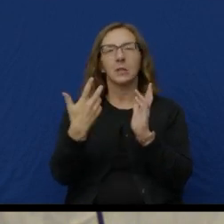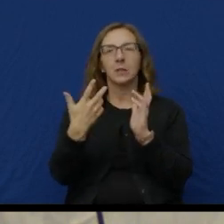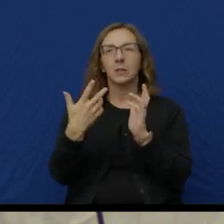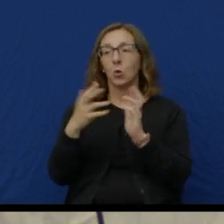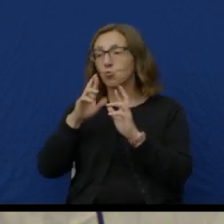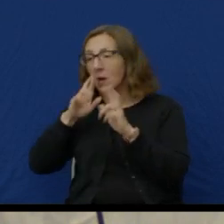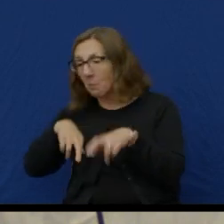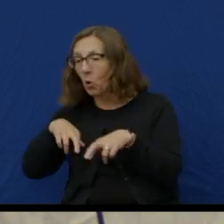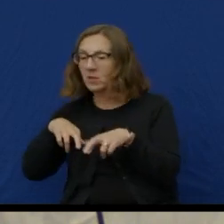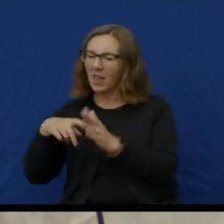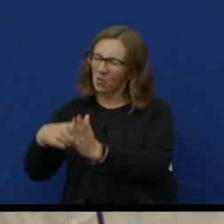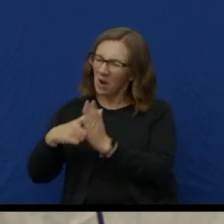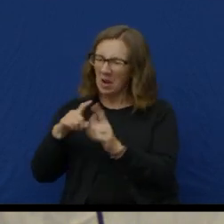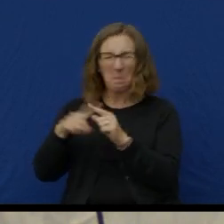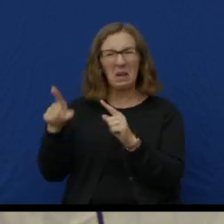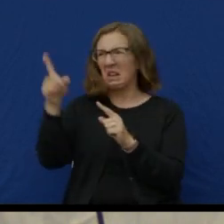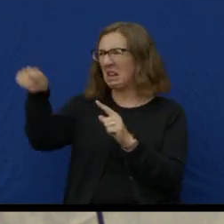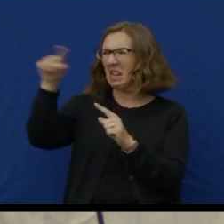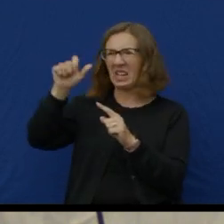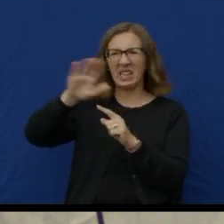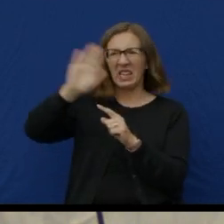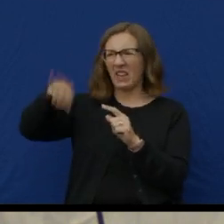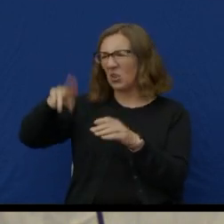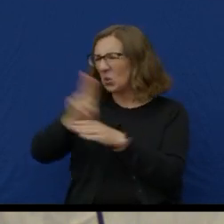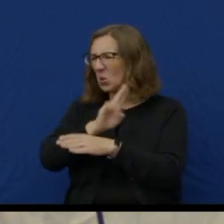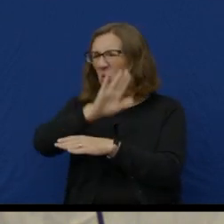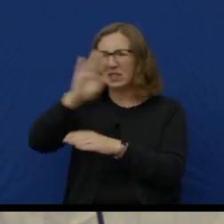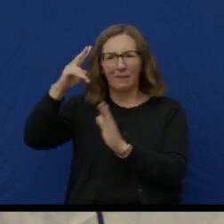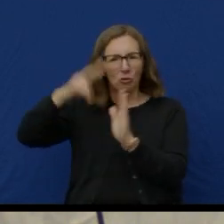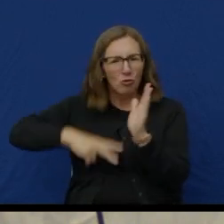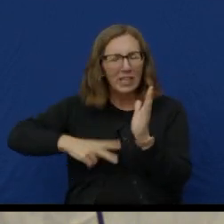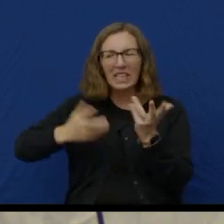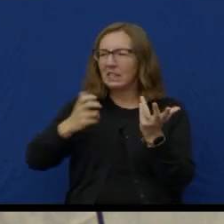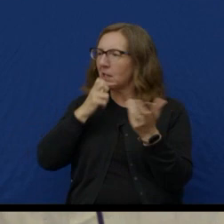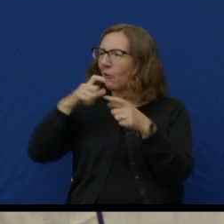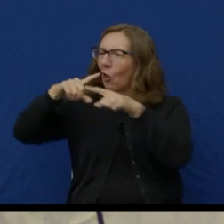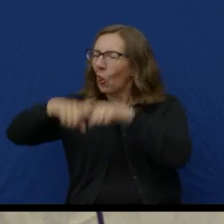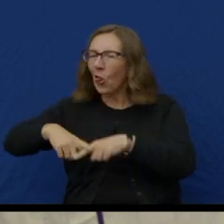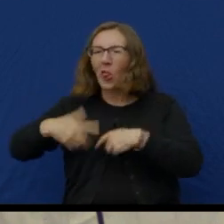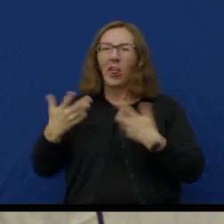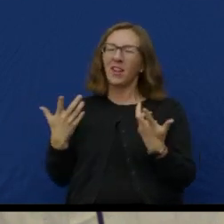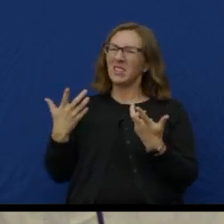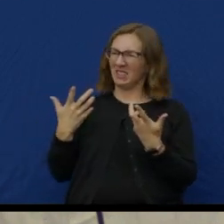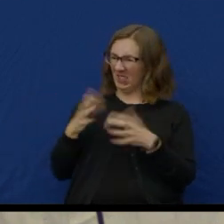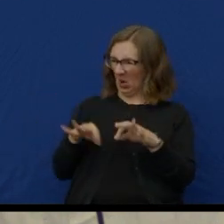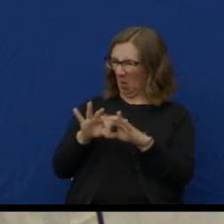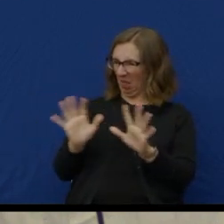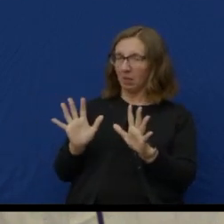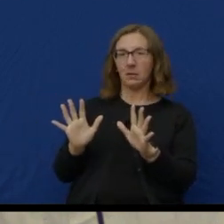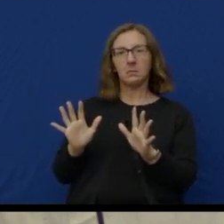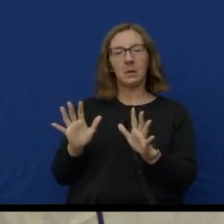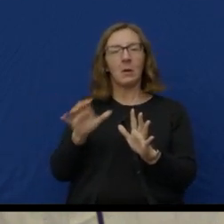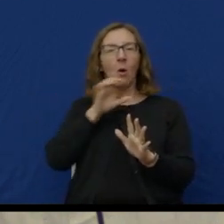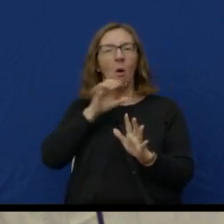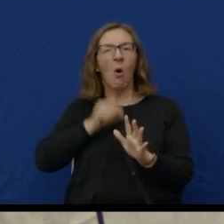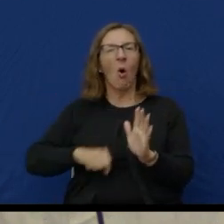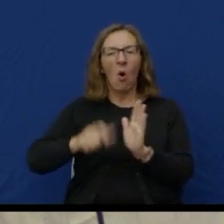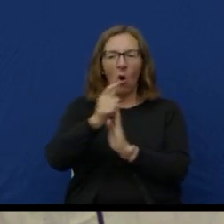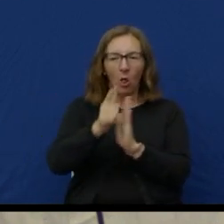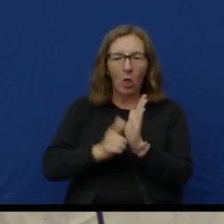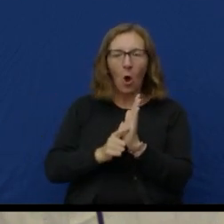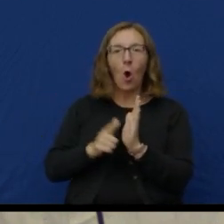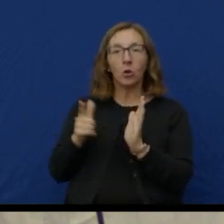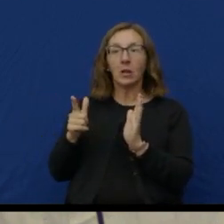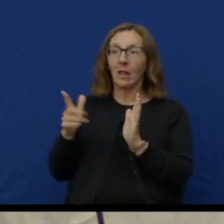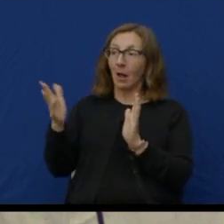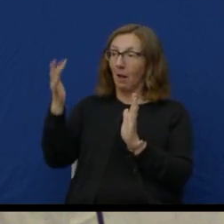don't really get read and or used for much of anything. statutes that may have been superseded, but they never